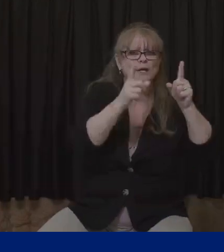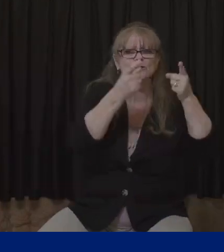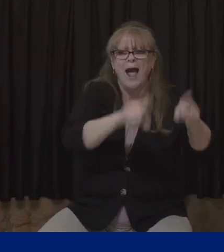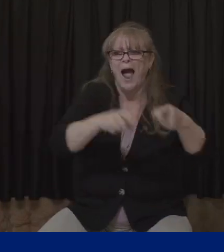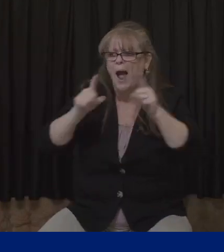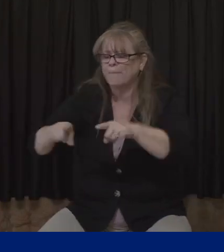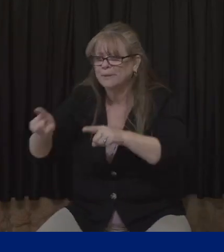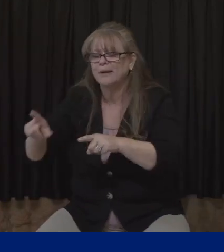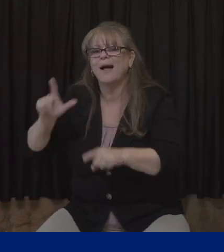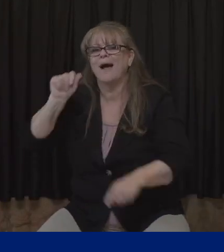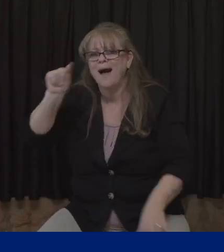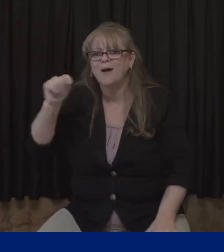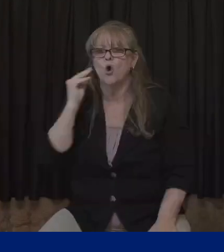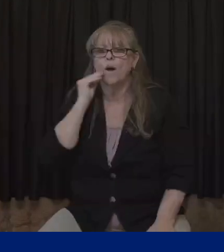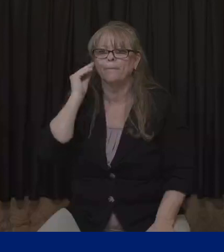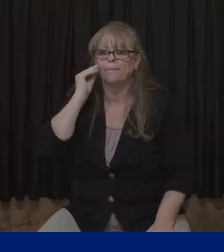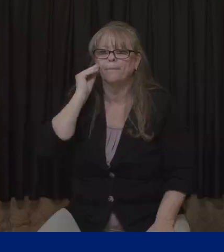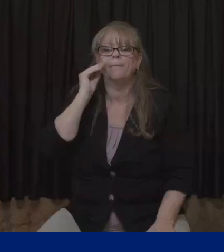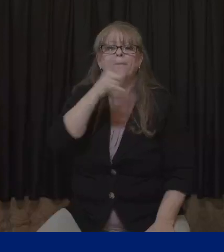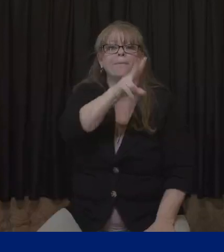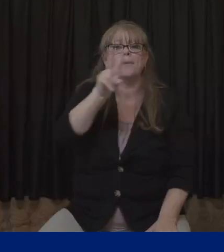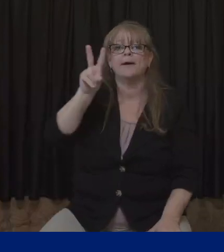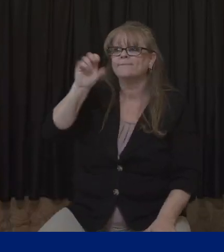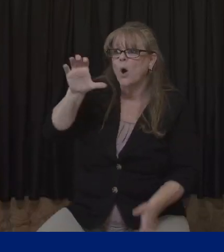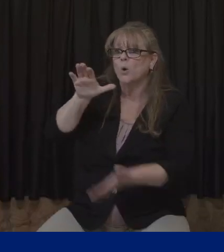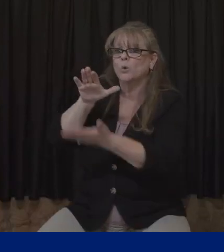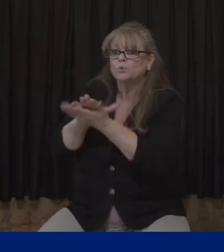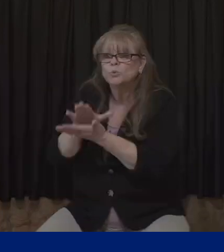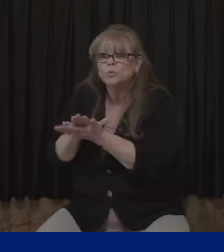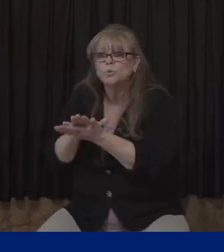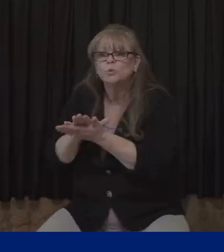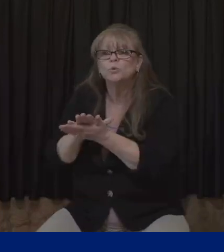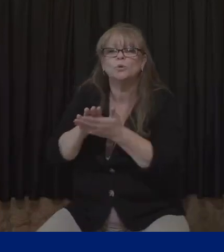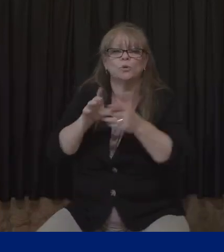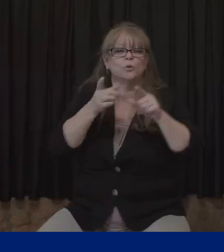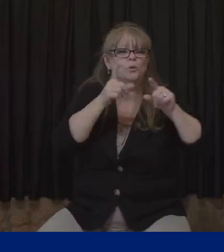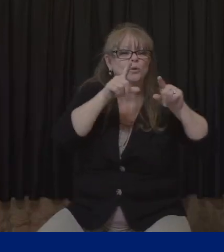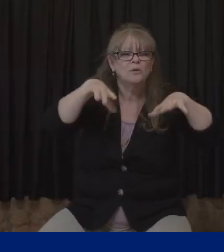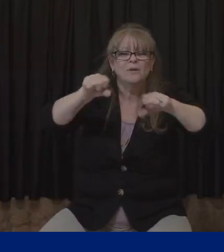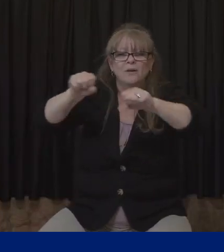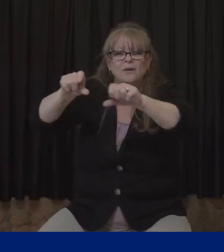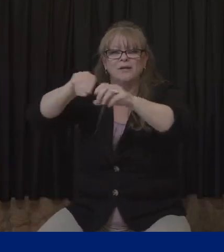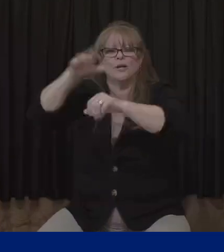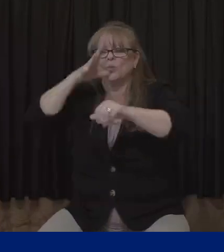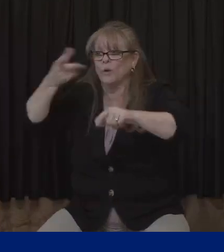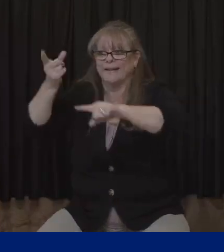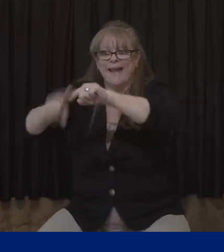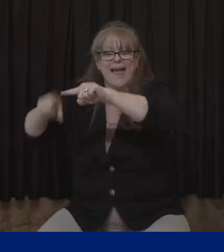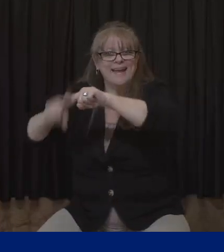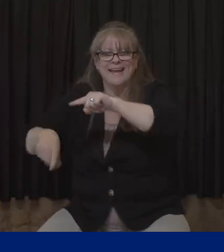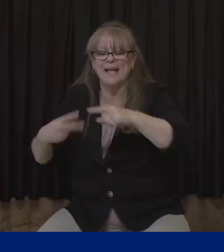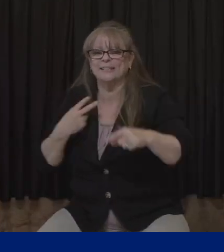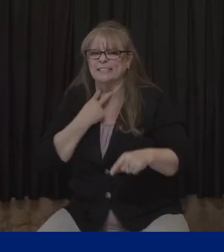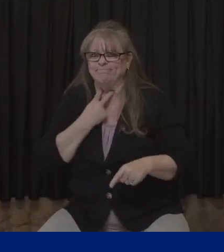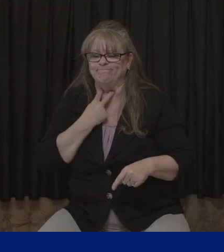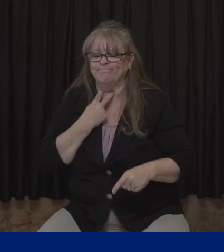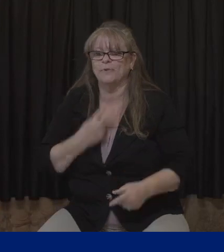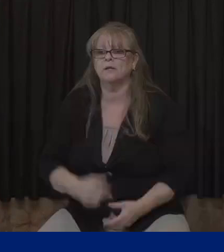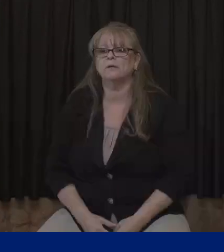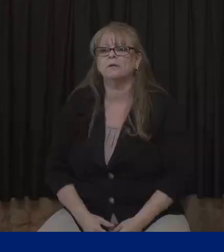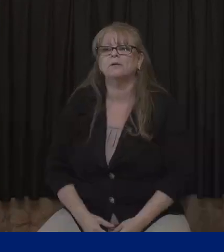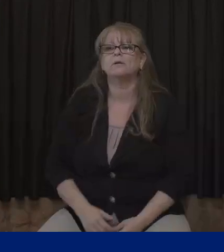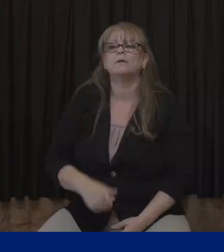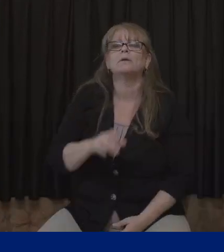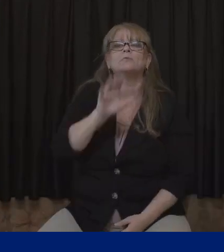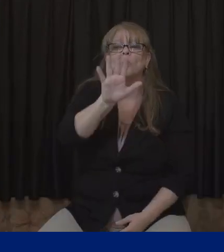to online. Remember, many students attended college online in the first place, or junior college or vocational. They all went to online, but we also recognize that some